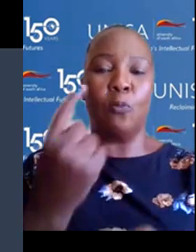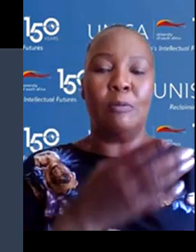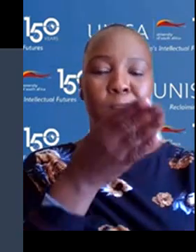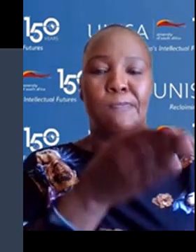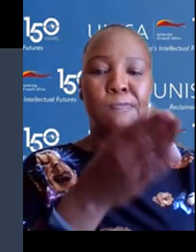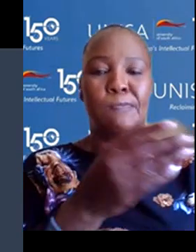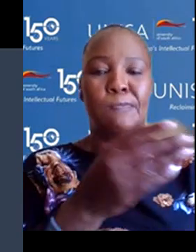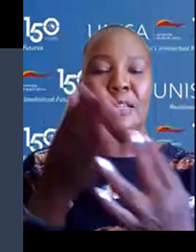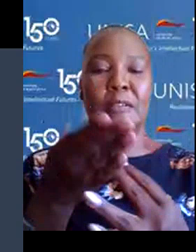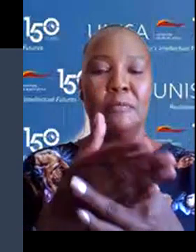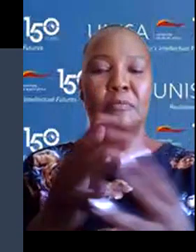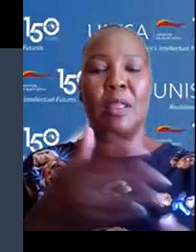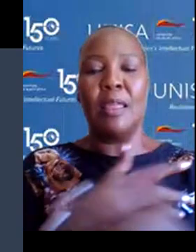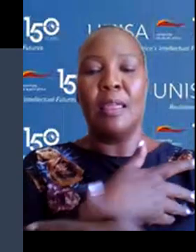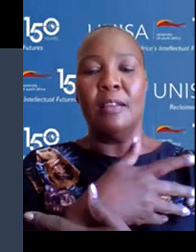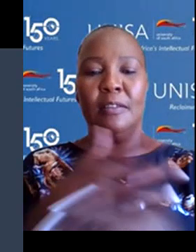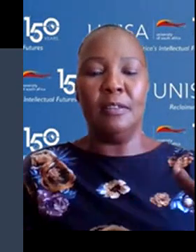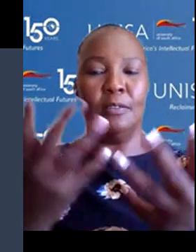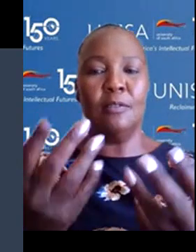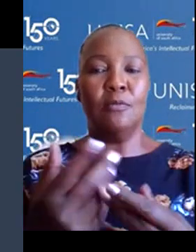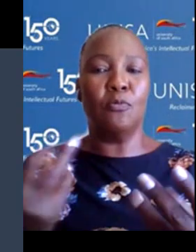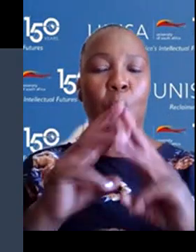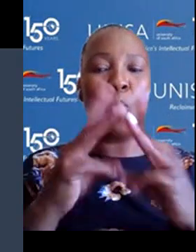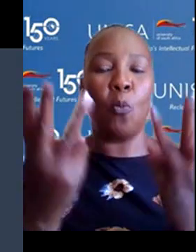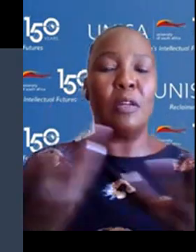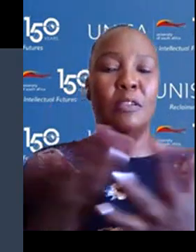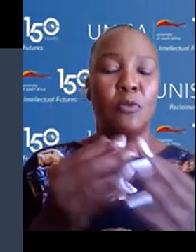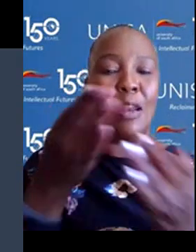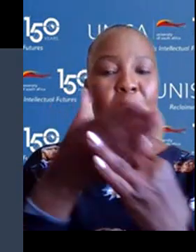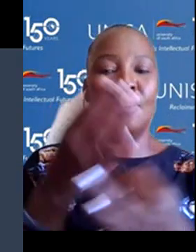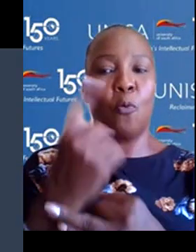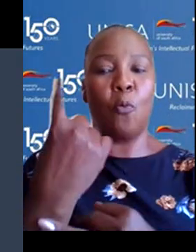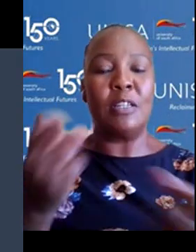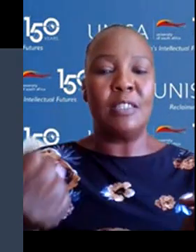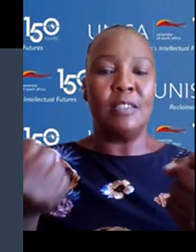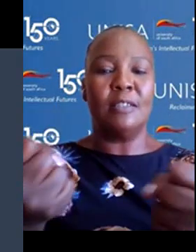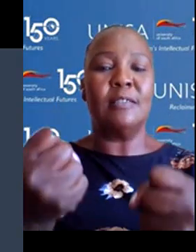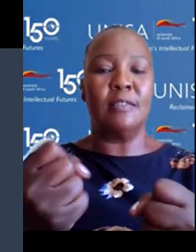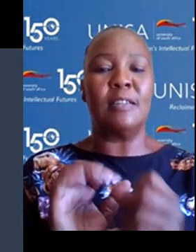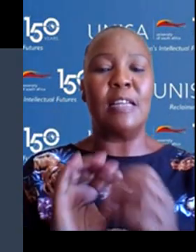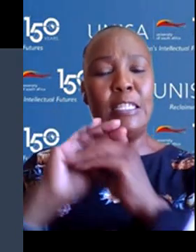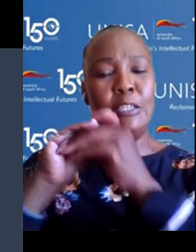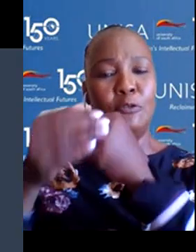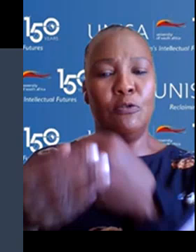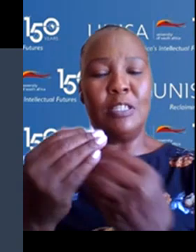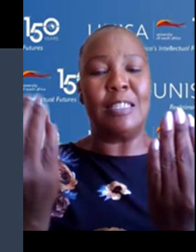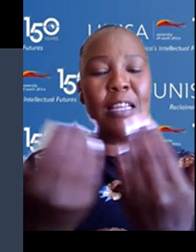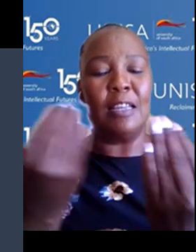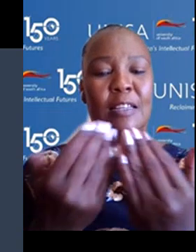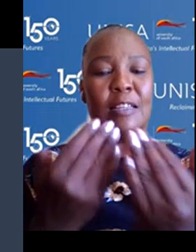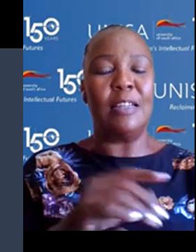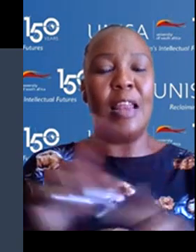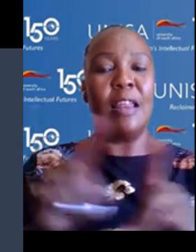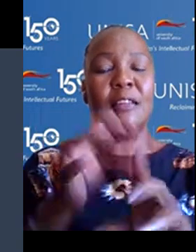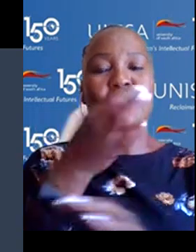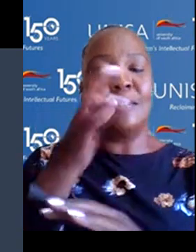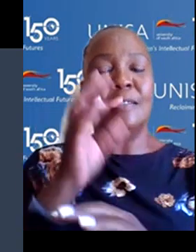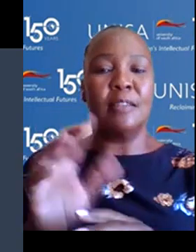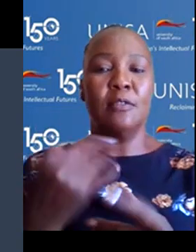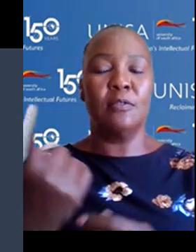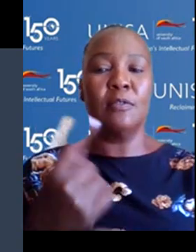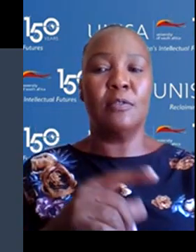accessible, so no matter where in the world you're currently, you can access your OneDrive. Security is taken care for you, but as I said, the only thing